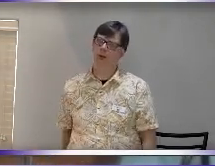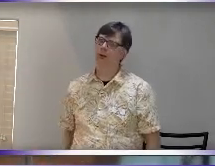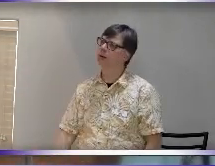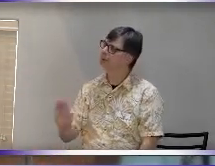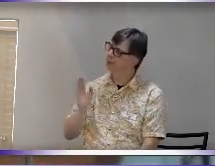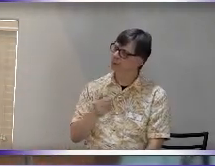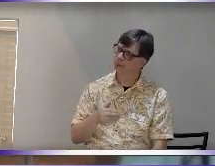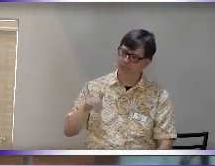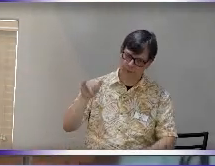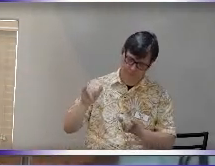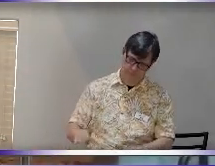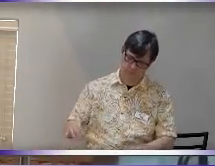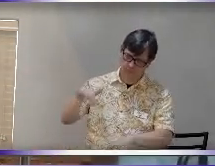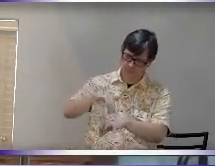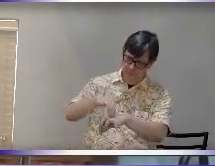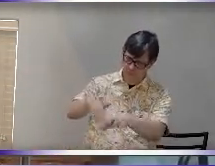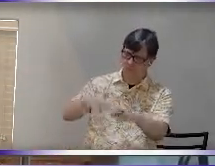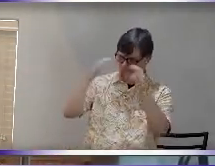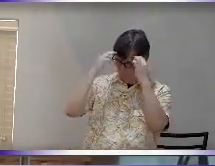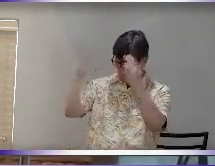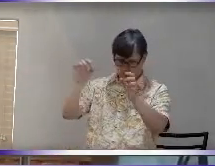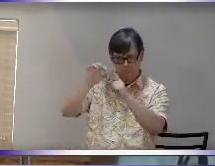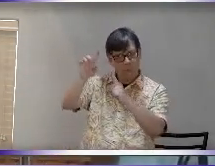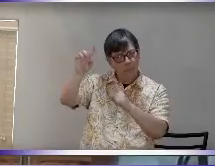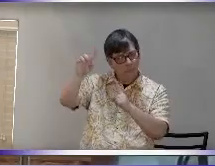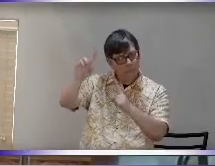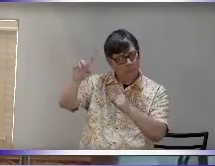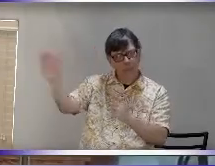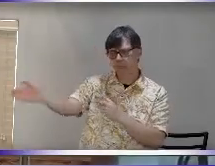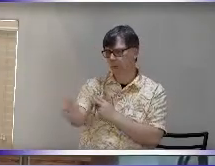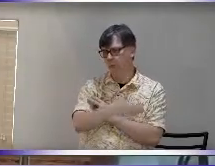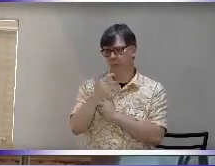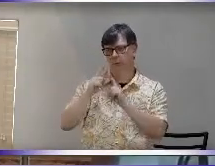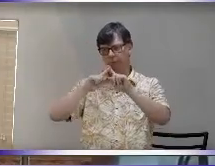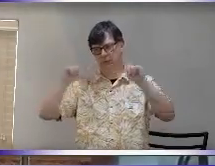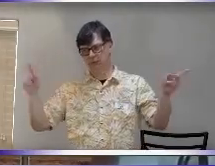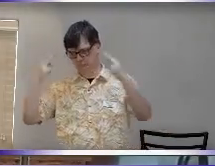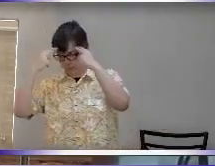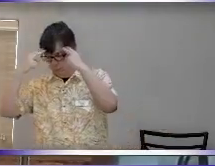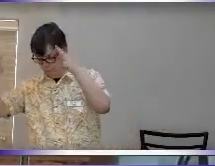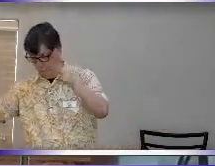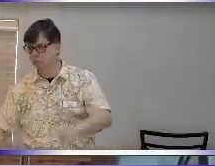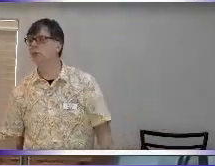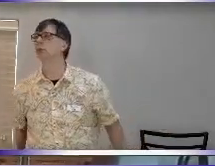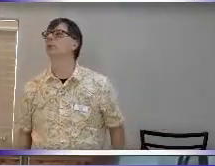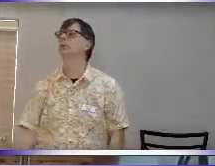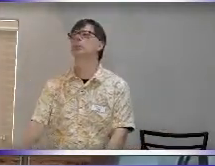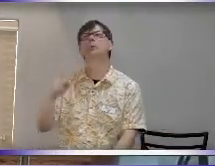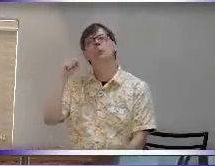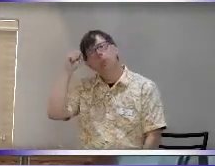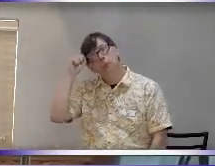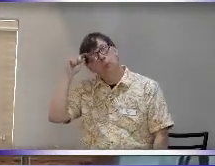Because depending on our viewpoint, we have a different view. But this is a very wise thing